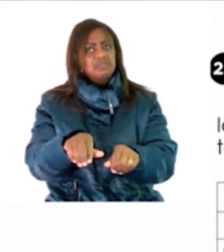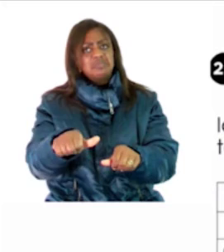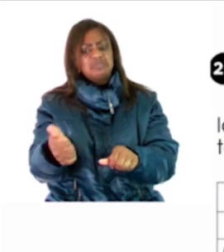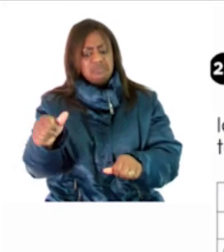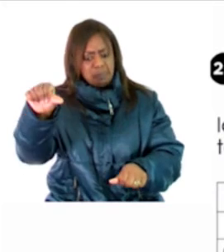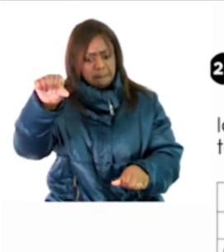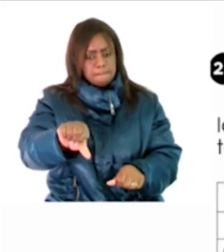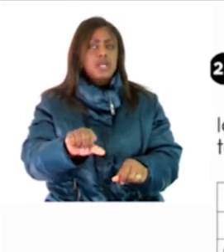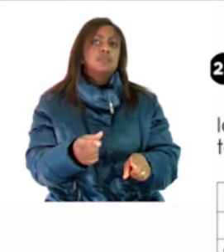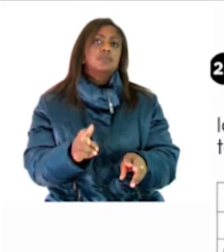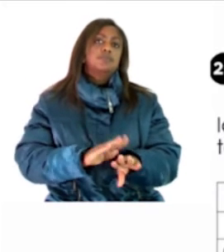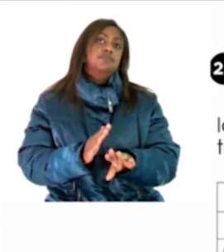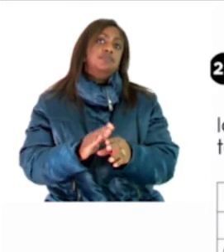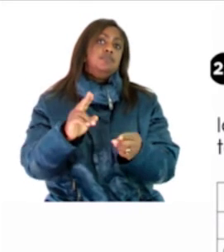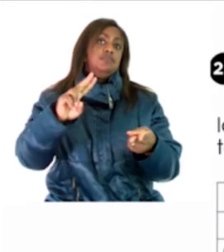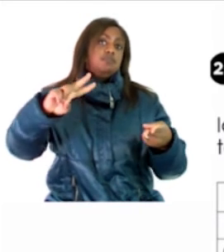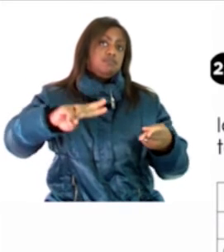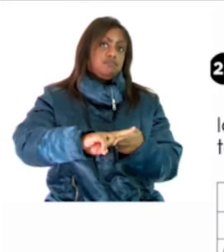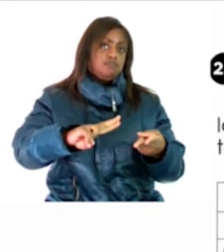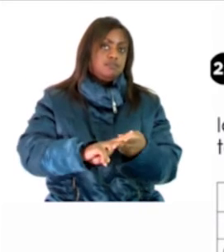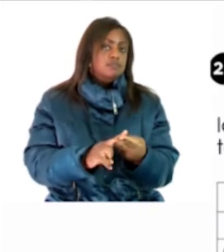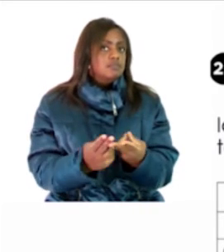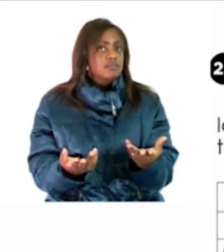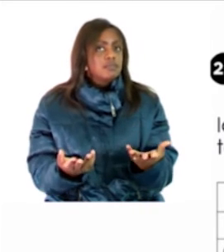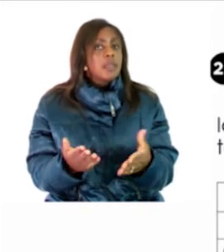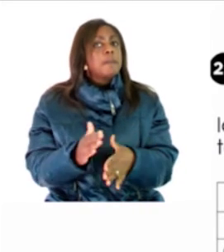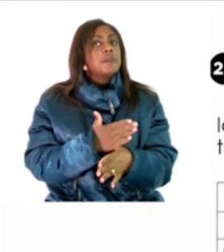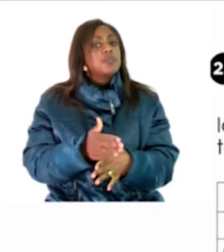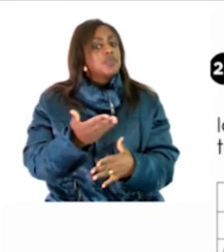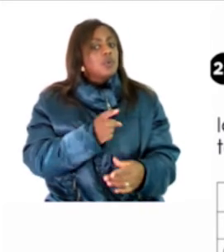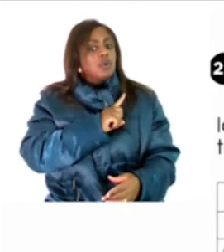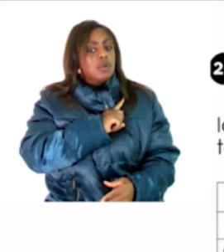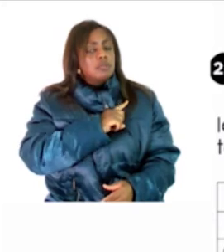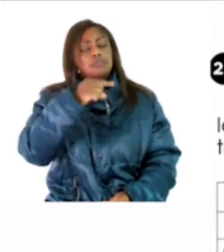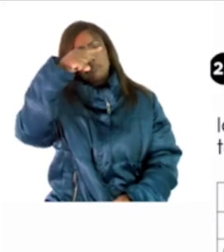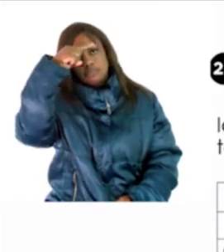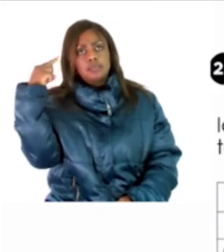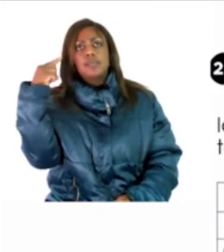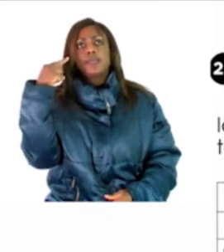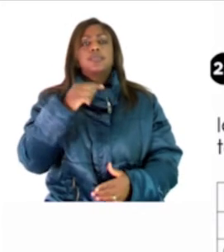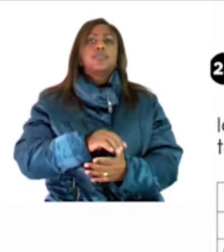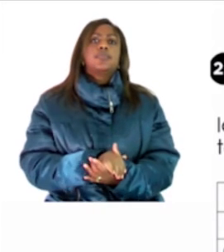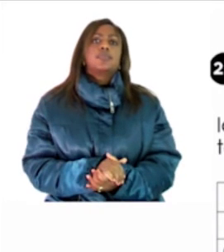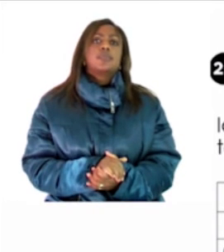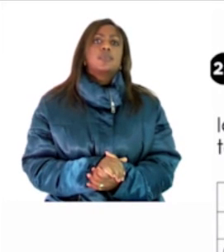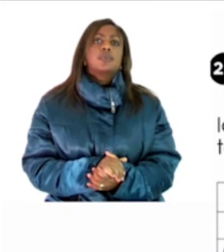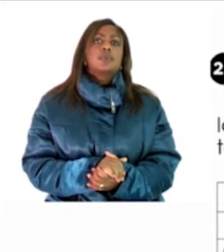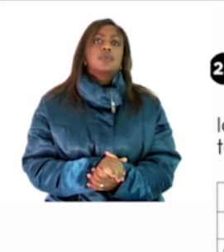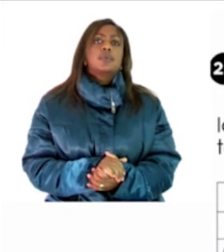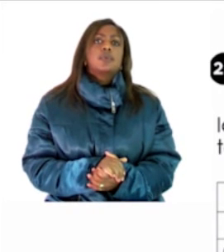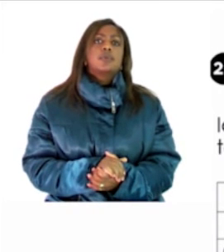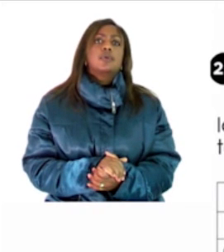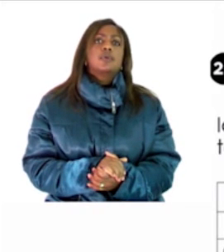because she was drunk, or somebody have raped someone because he was drunk. He couldn't think in a correct way.